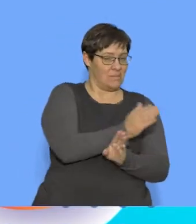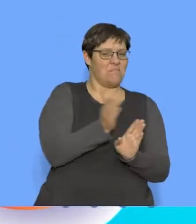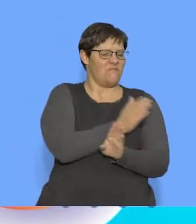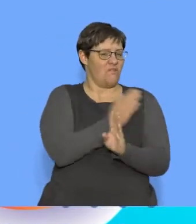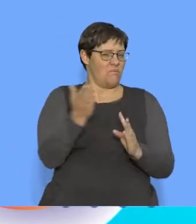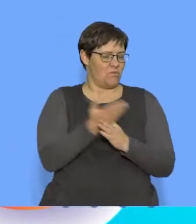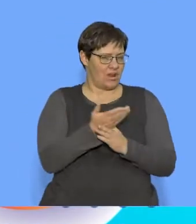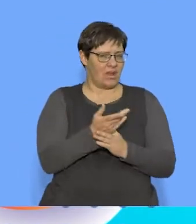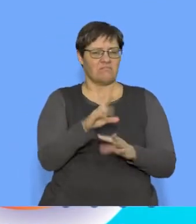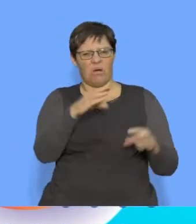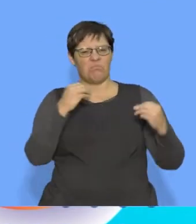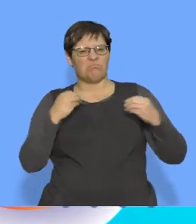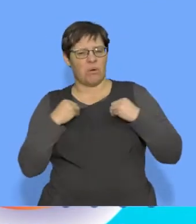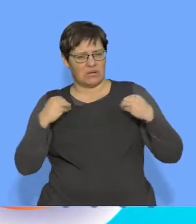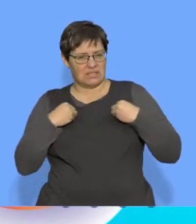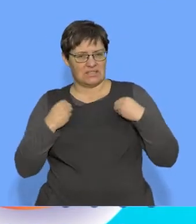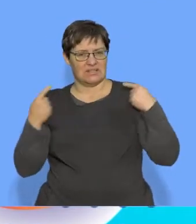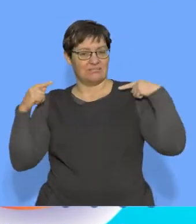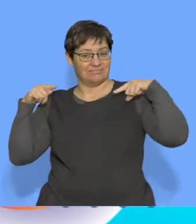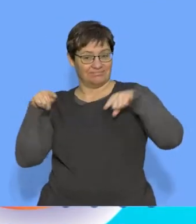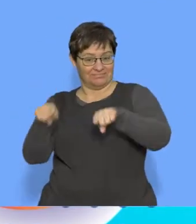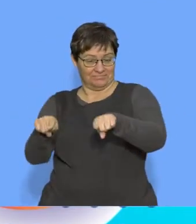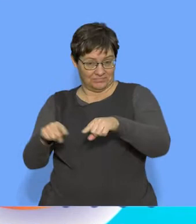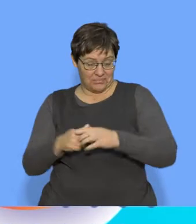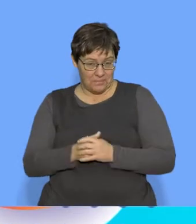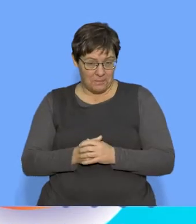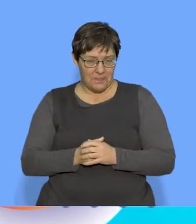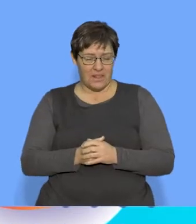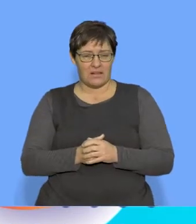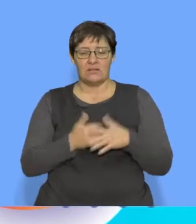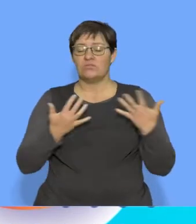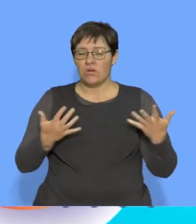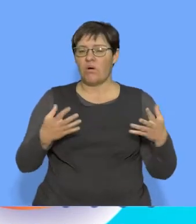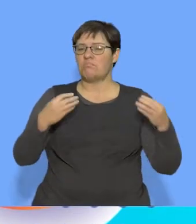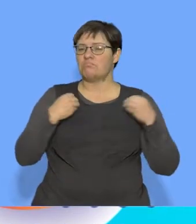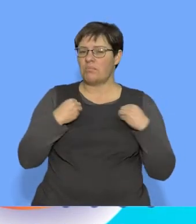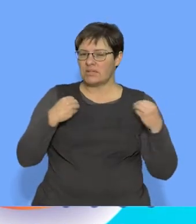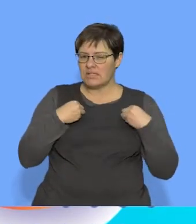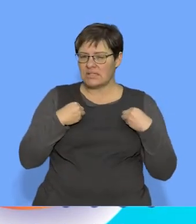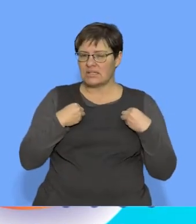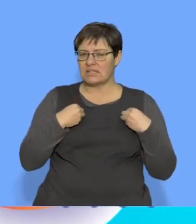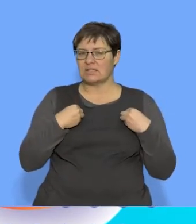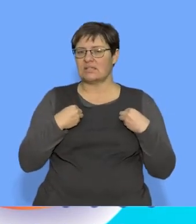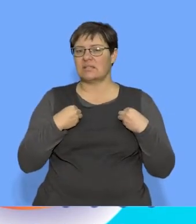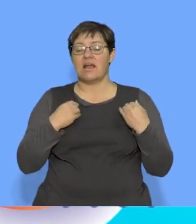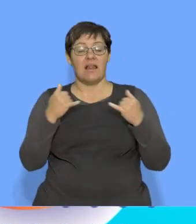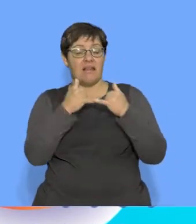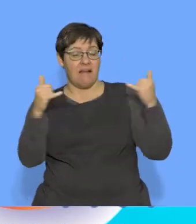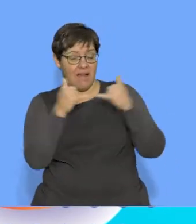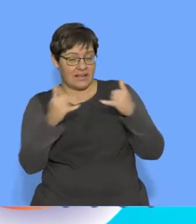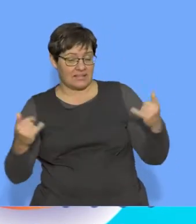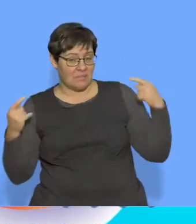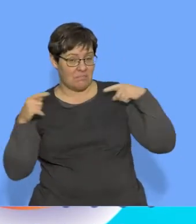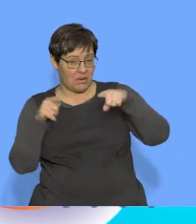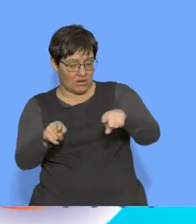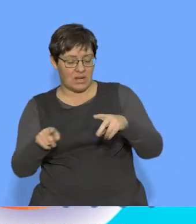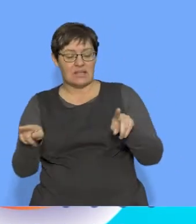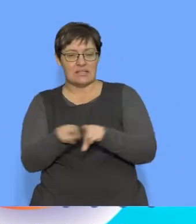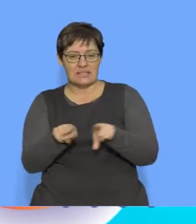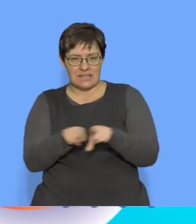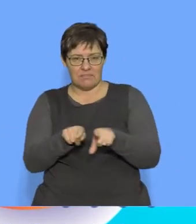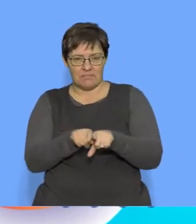of the properties of parallelograms, right? The properties of parallel lines and the properties